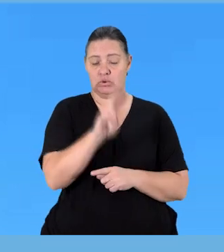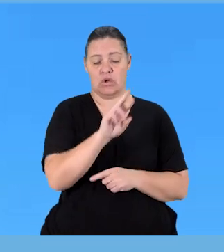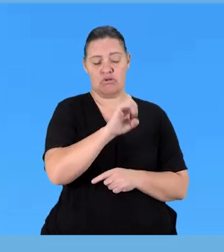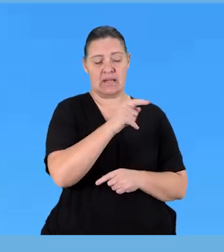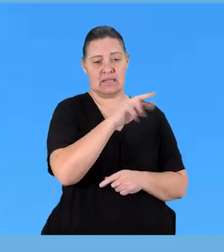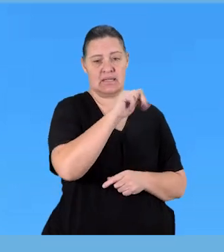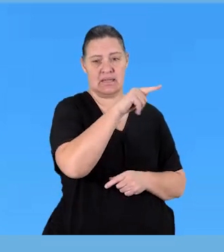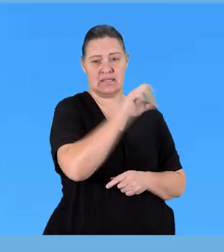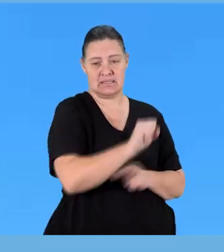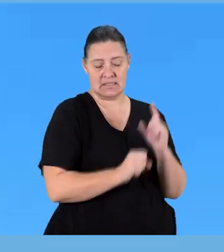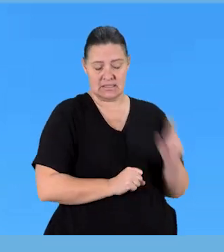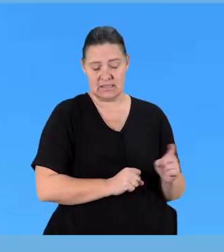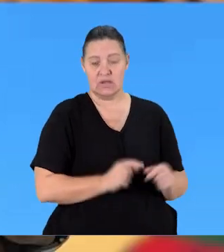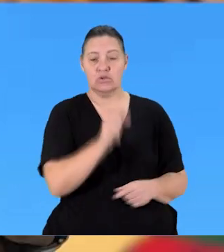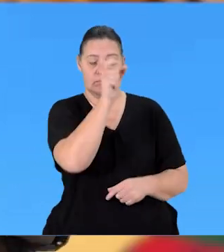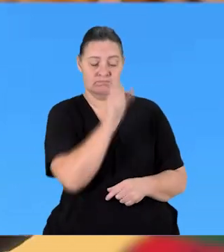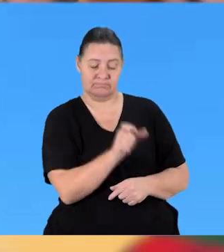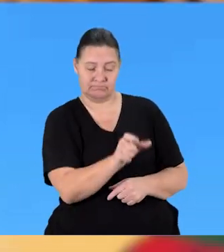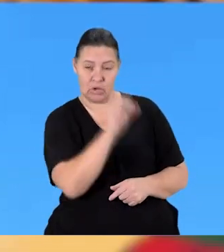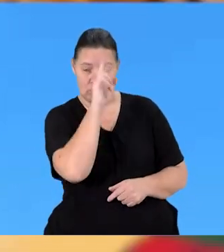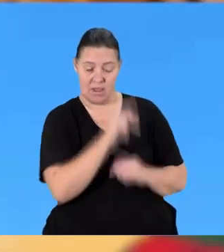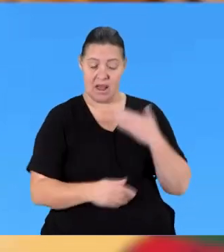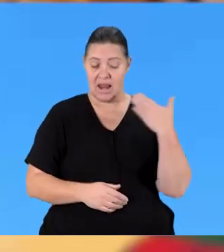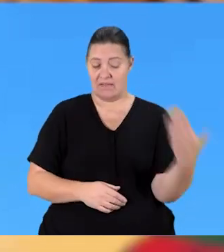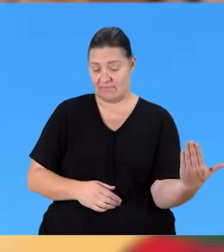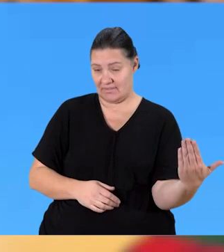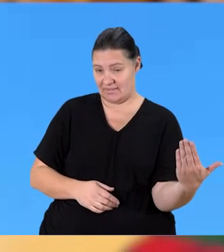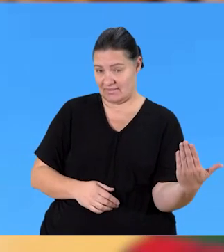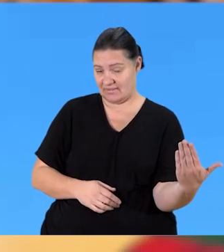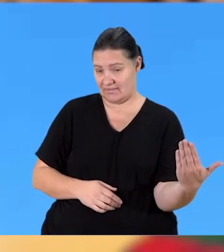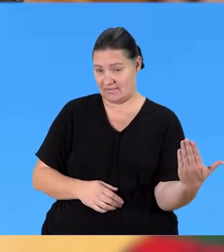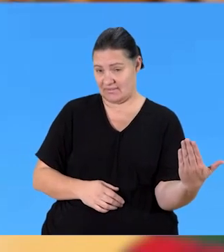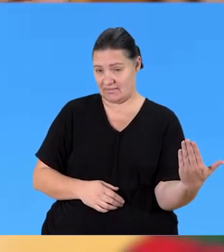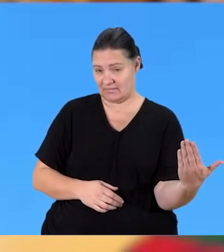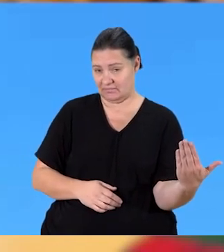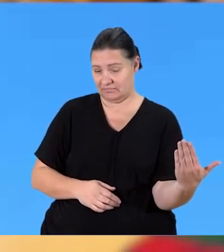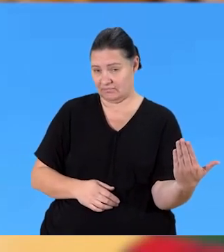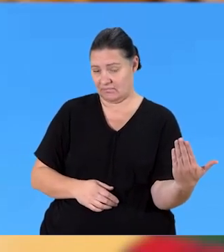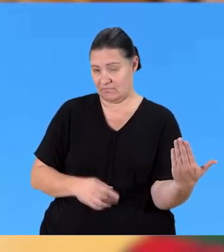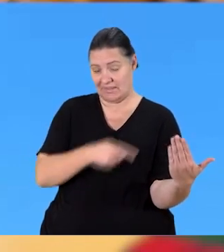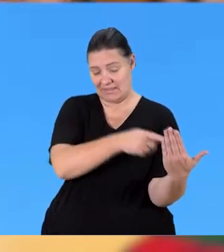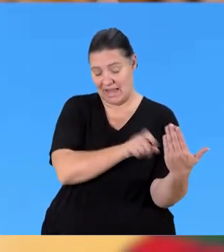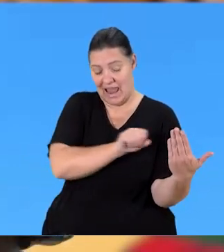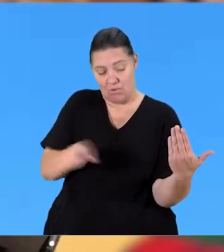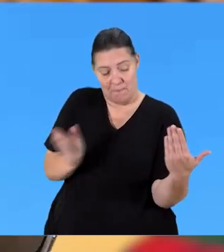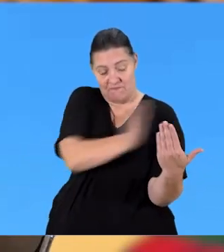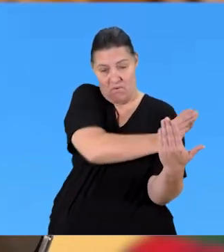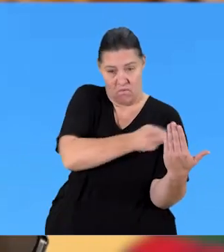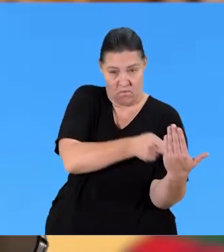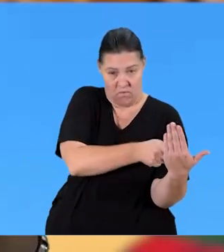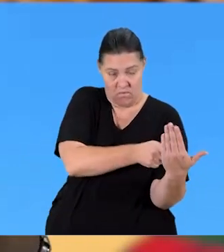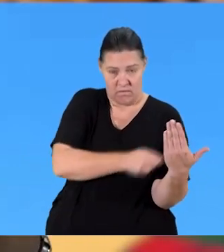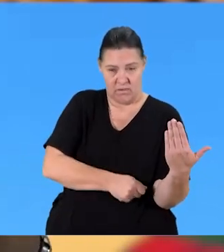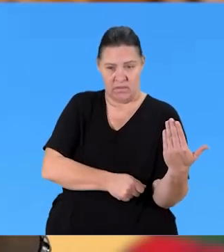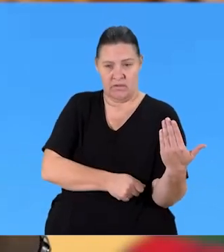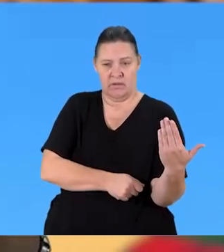reactants. So our reactants, remember, they are written before the arrow or on the left-hand side of the equation, or the left-hand